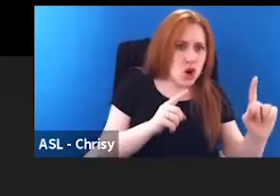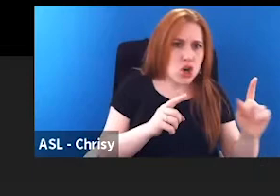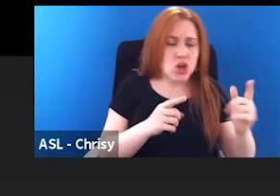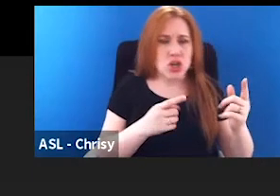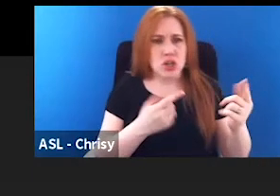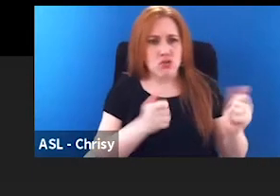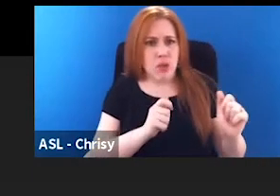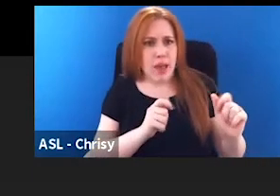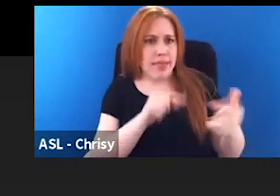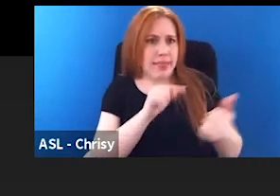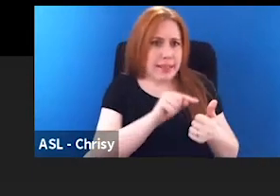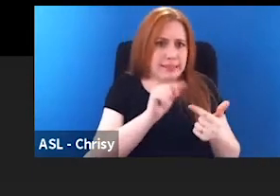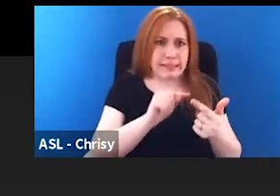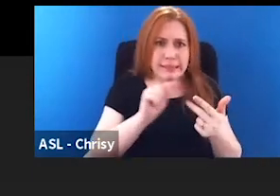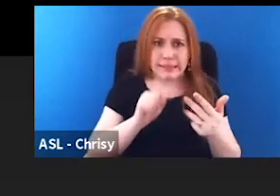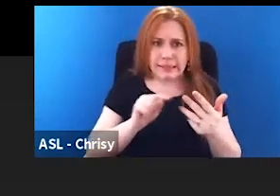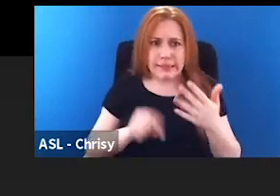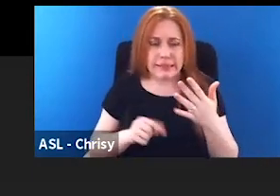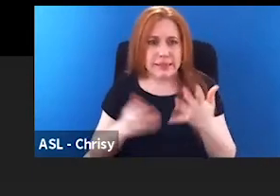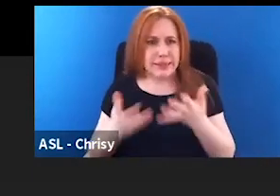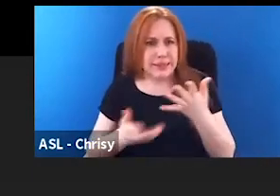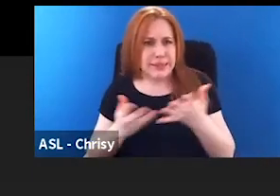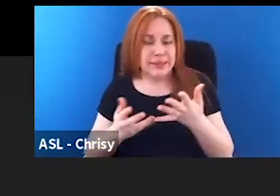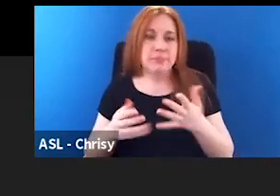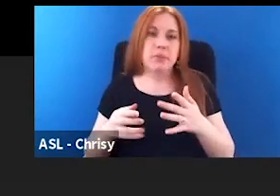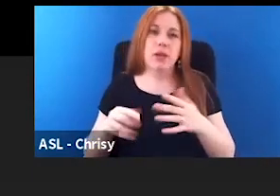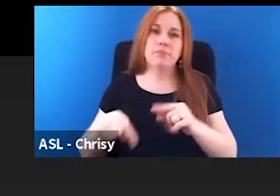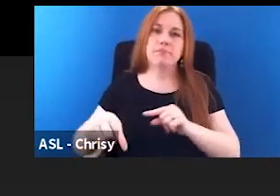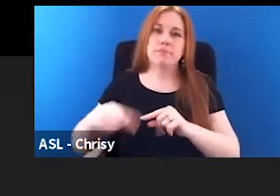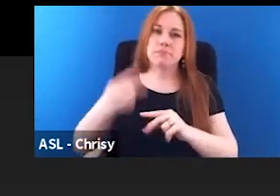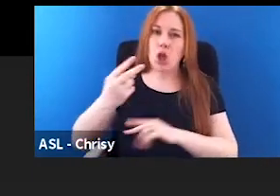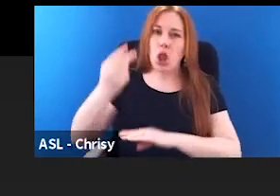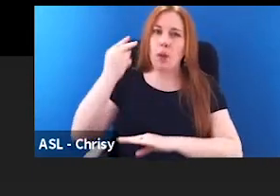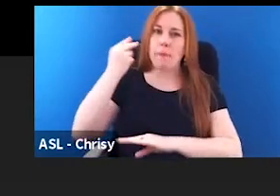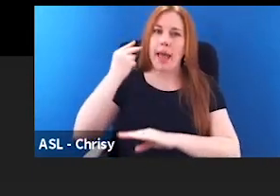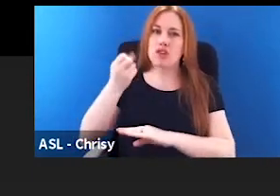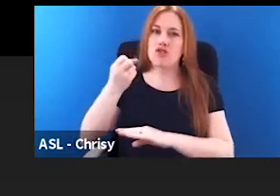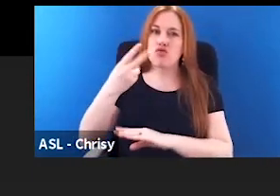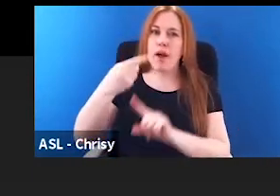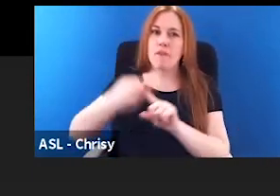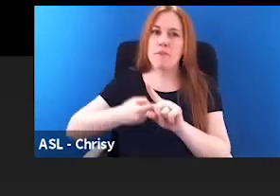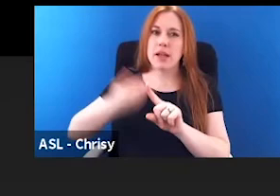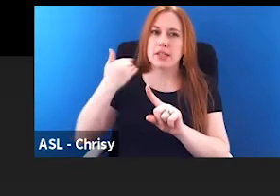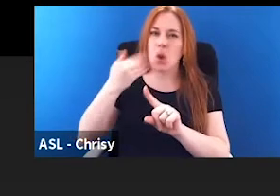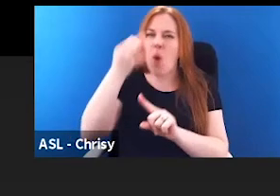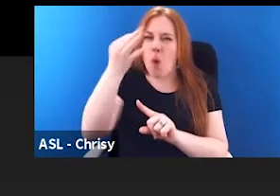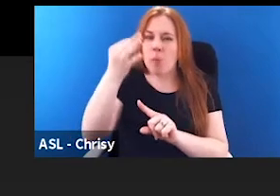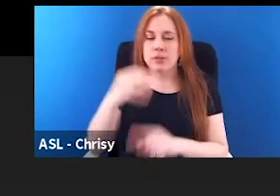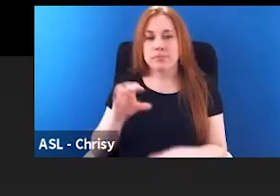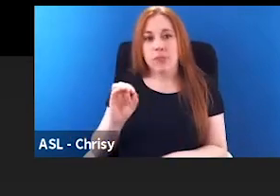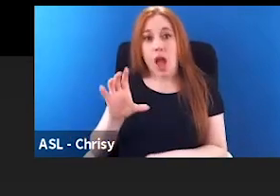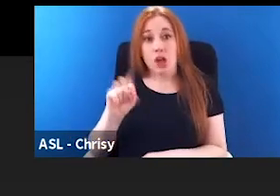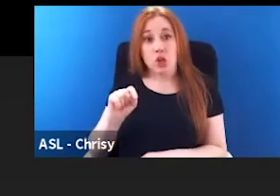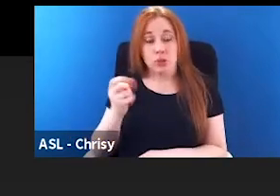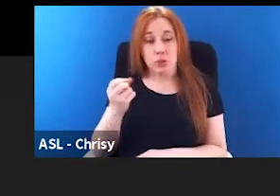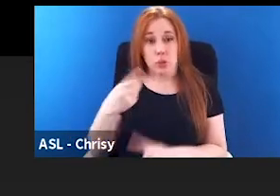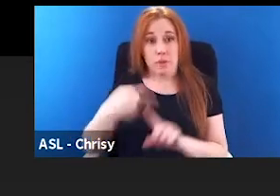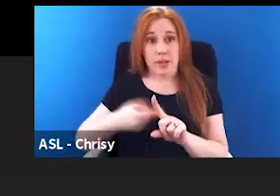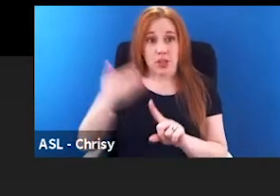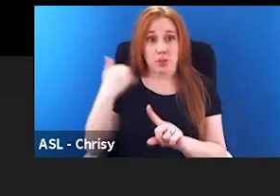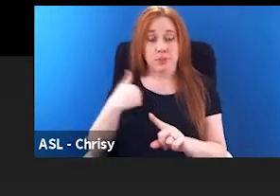it. But rewind about 12 months ago, almost 12 months ago in October, there is a